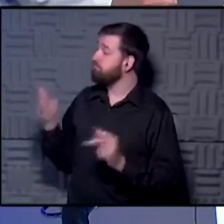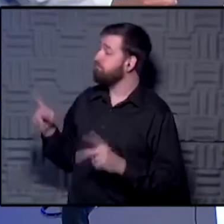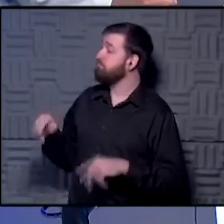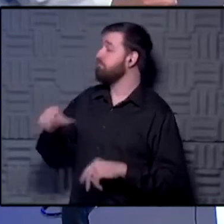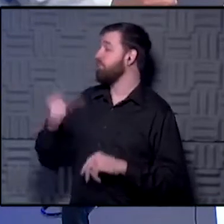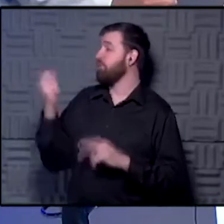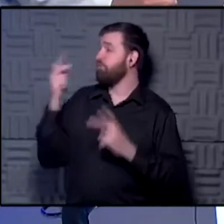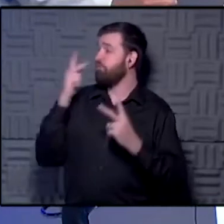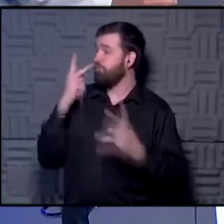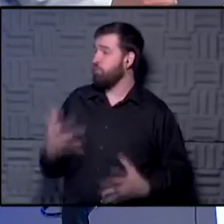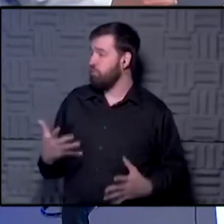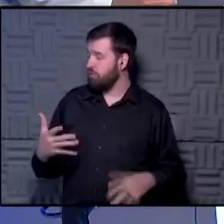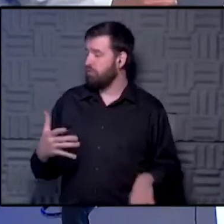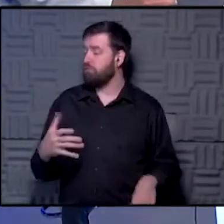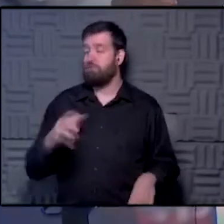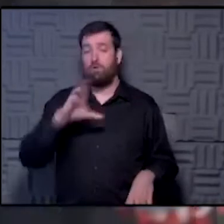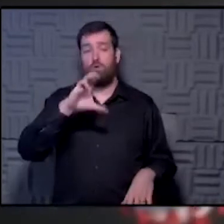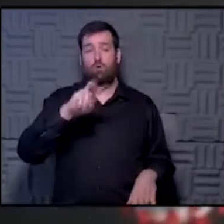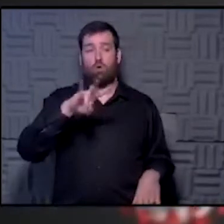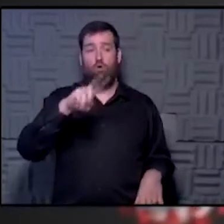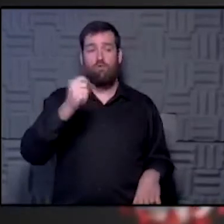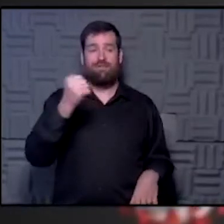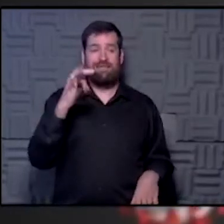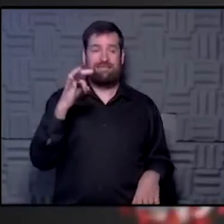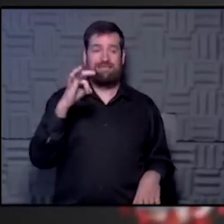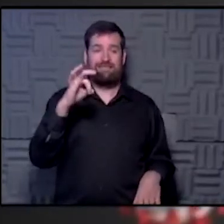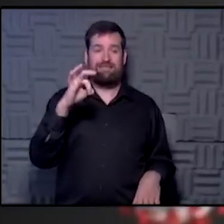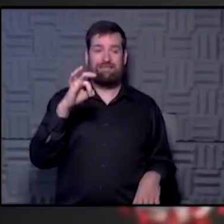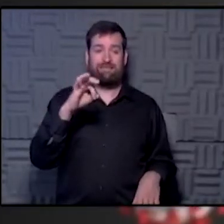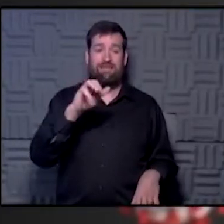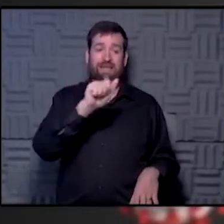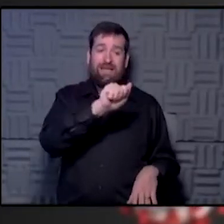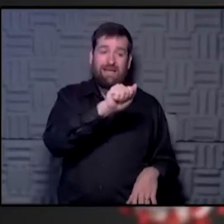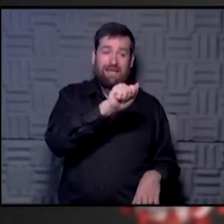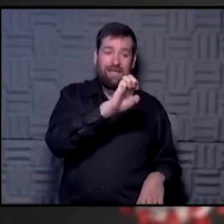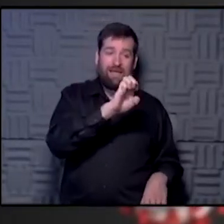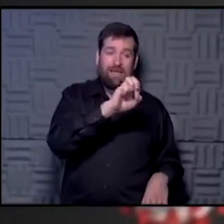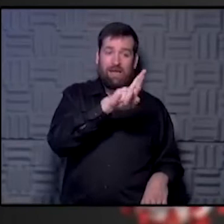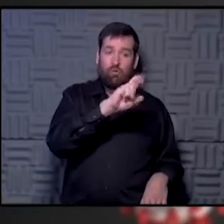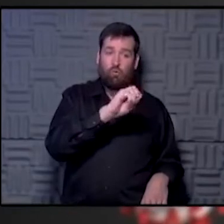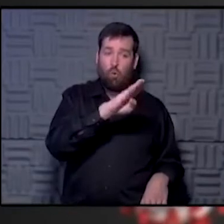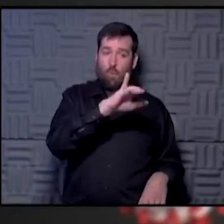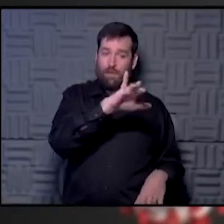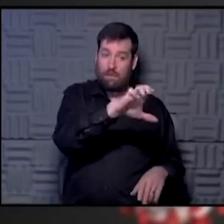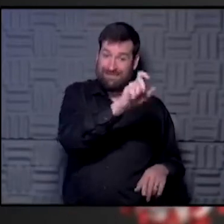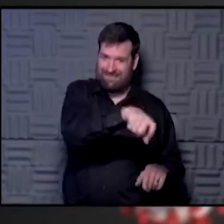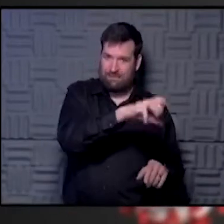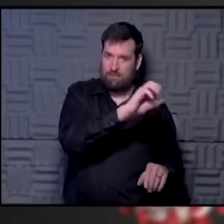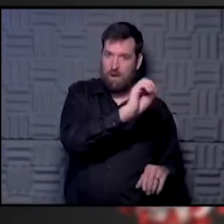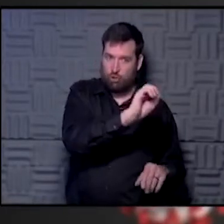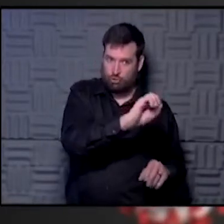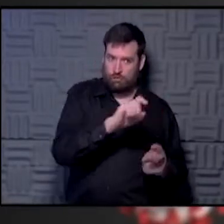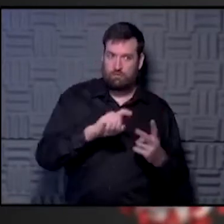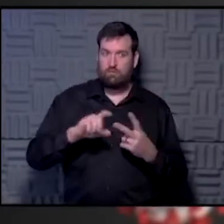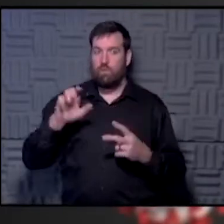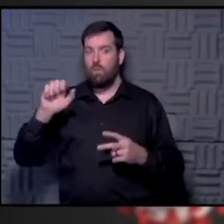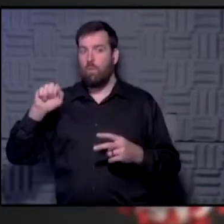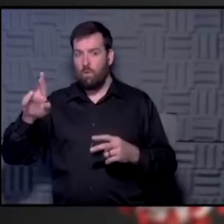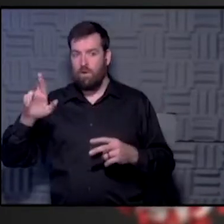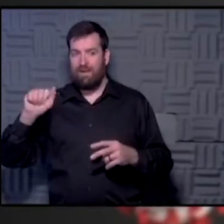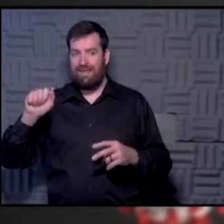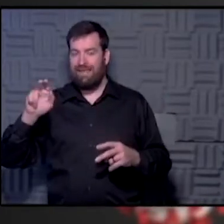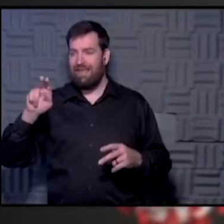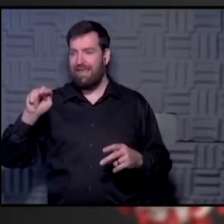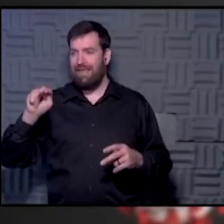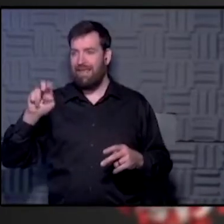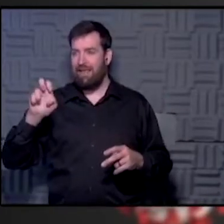another viewer wants to know, is the COVID-19 virus aerobic, meaning it needs oxygen, or is it anaerobic? I think I